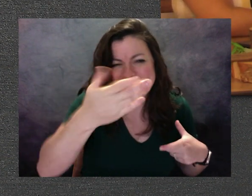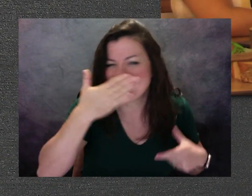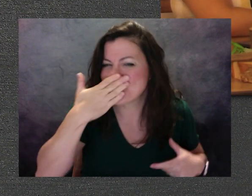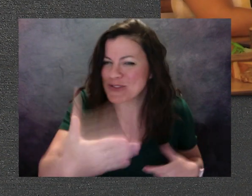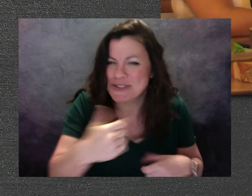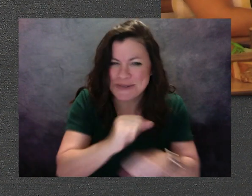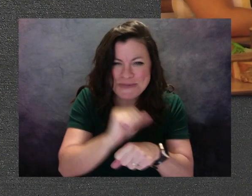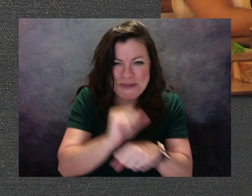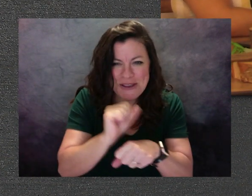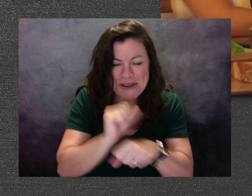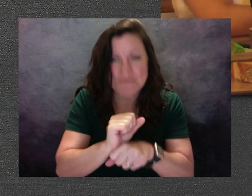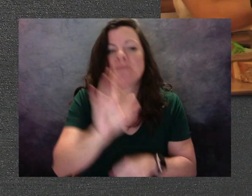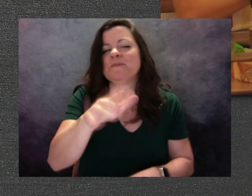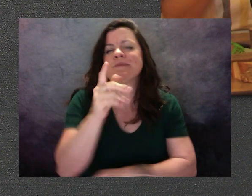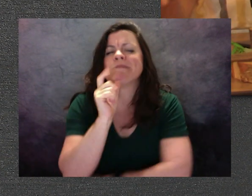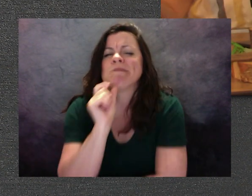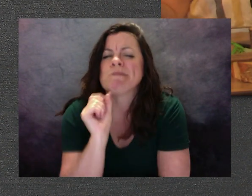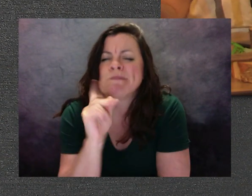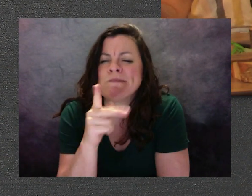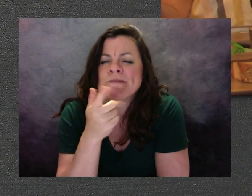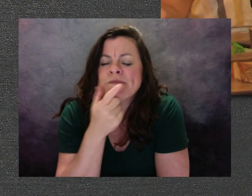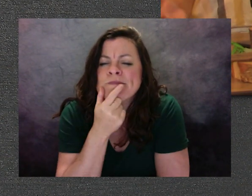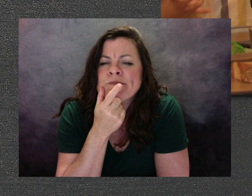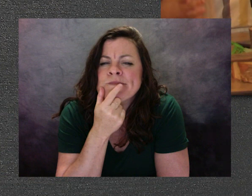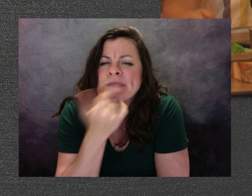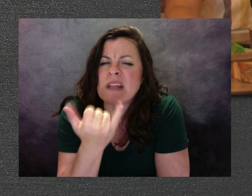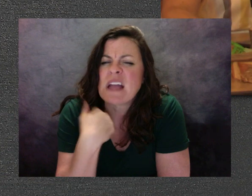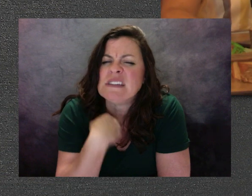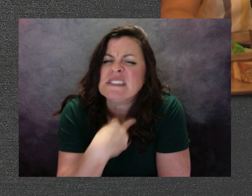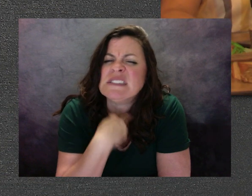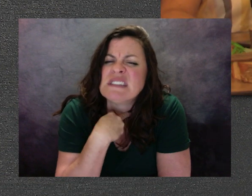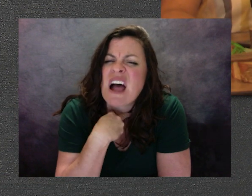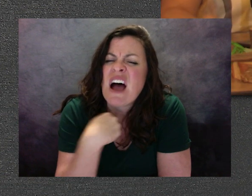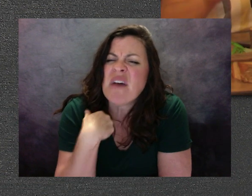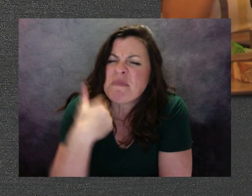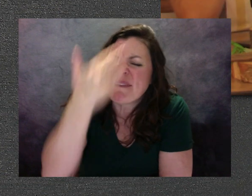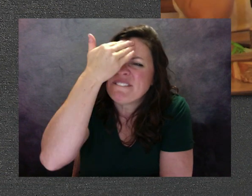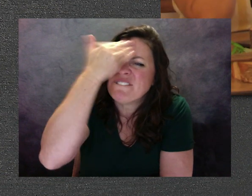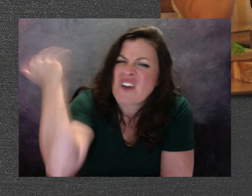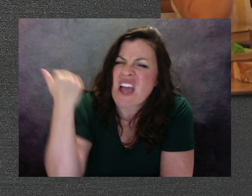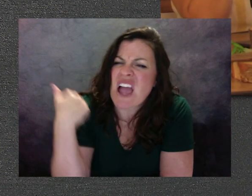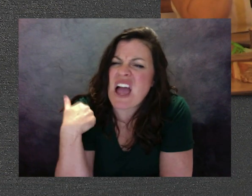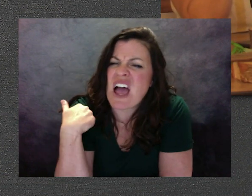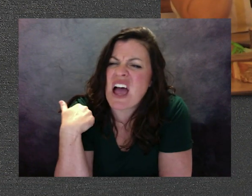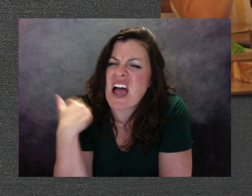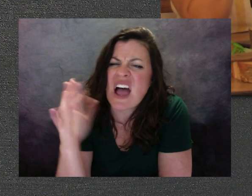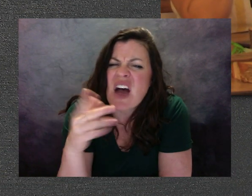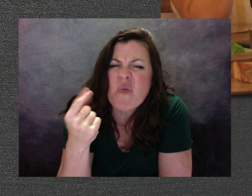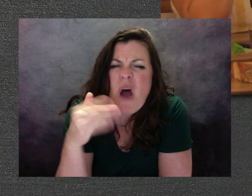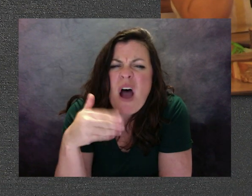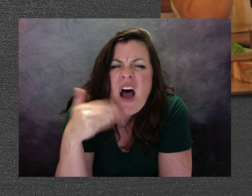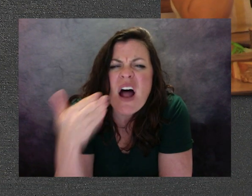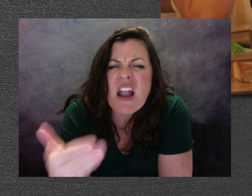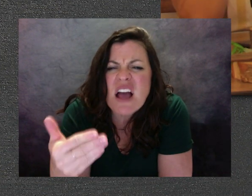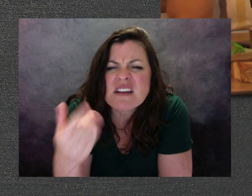I forget, friends. I forget what's gonna come next. And I even kind of forget a pattern's what again? What's a